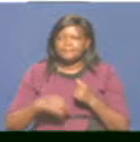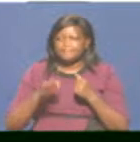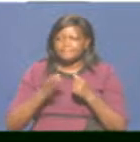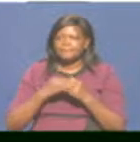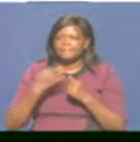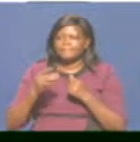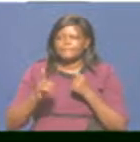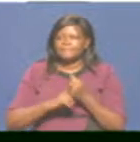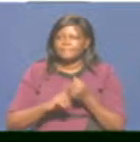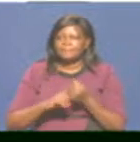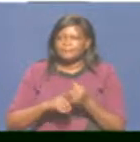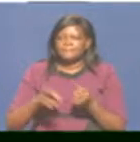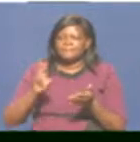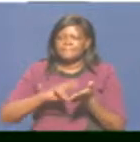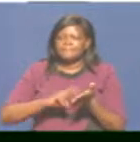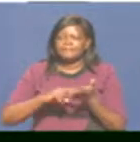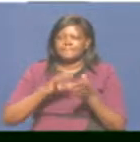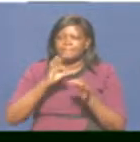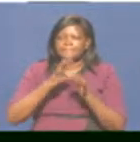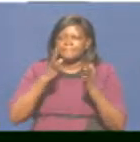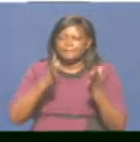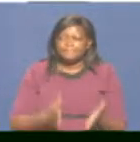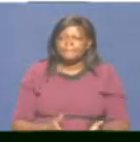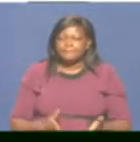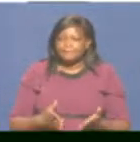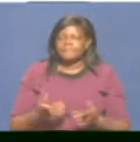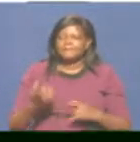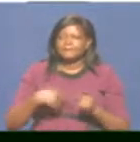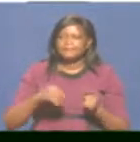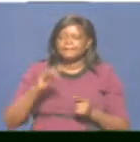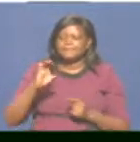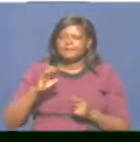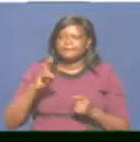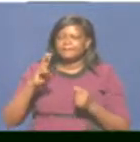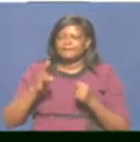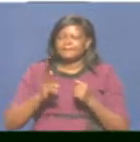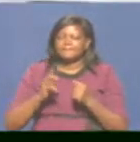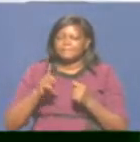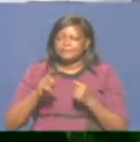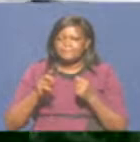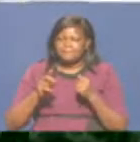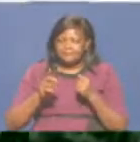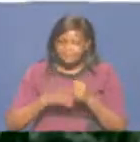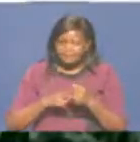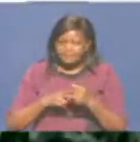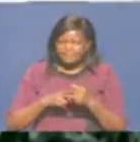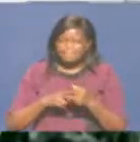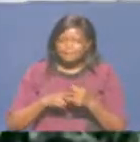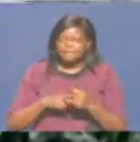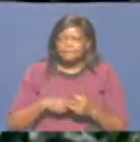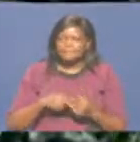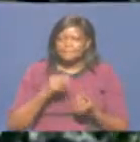349,836 registered voters according to IEBC 2017 records.